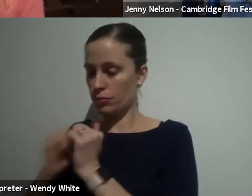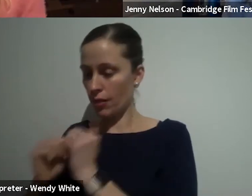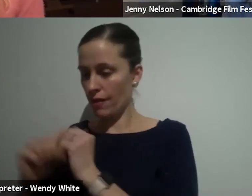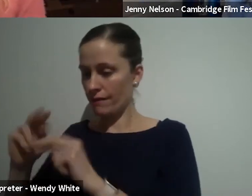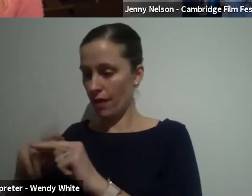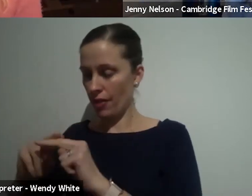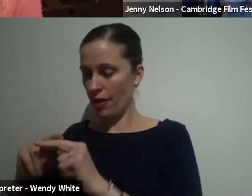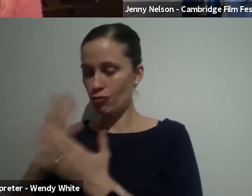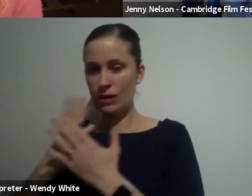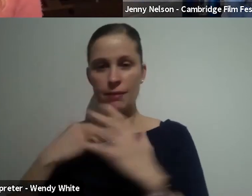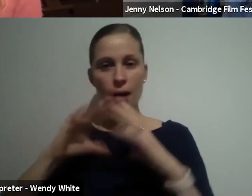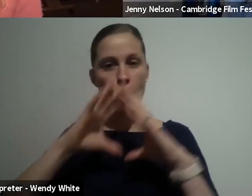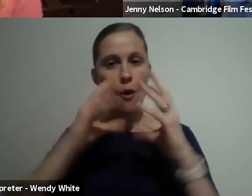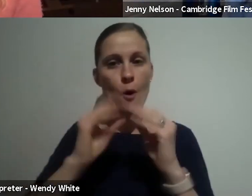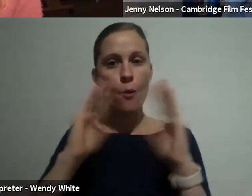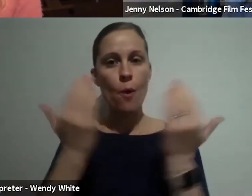was totally feminine.